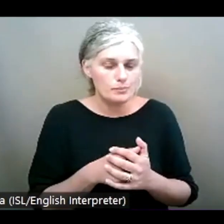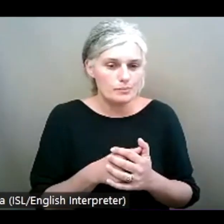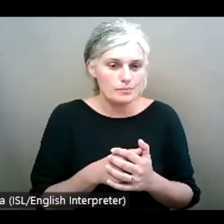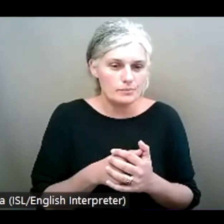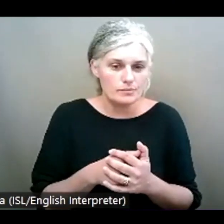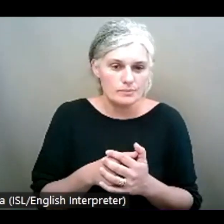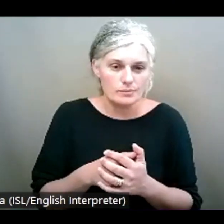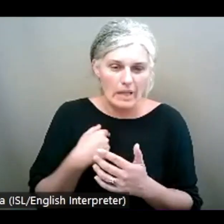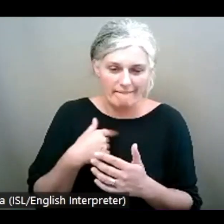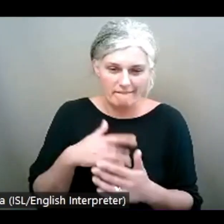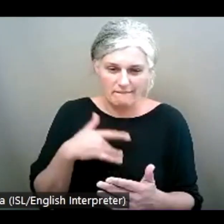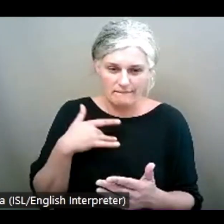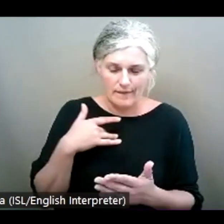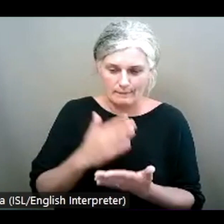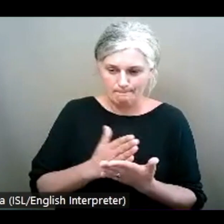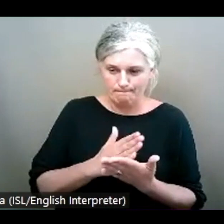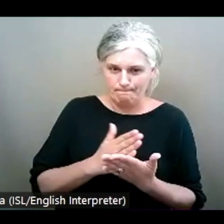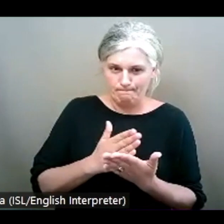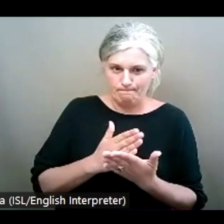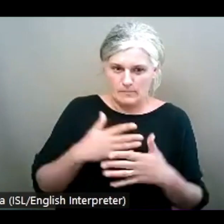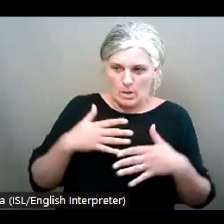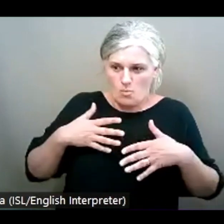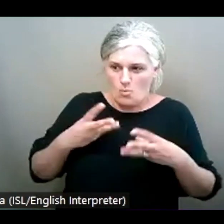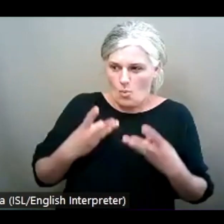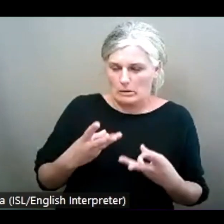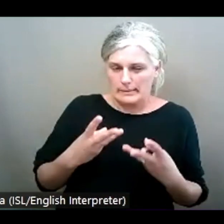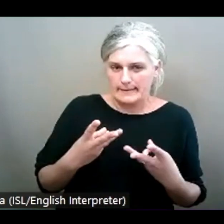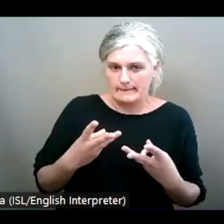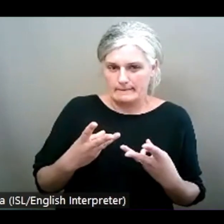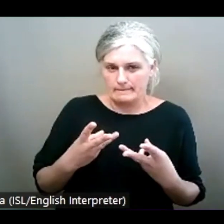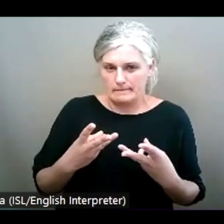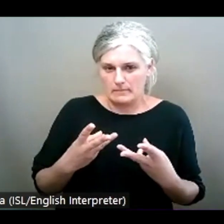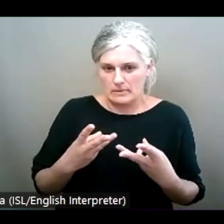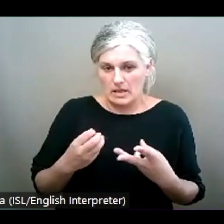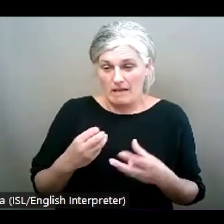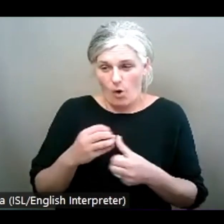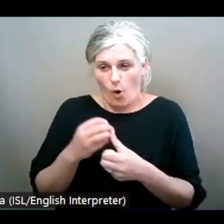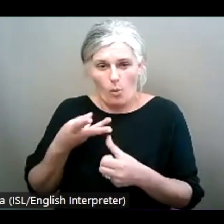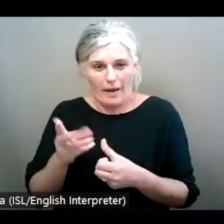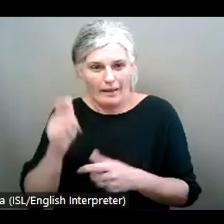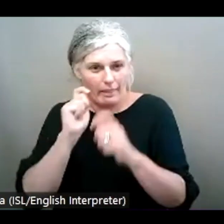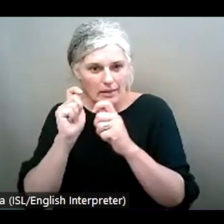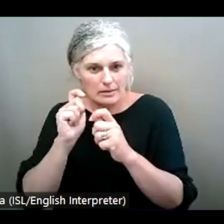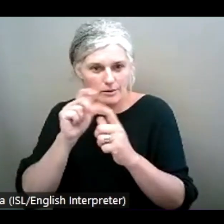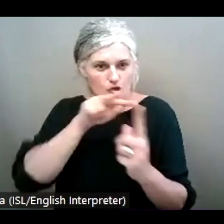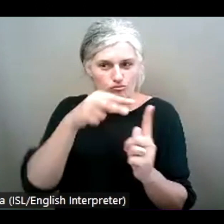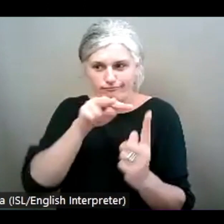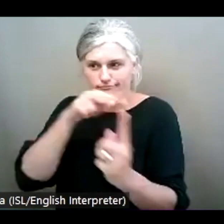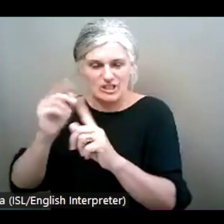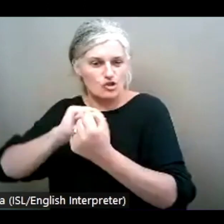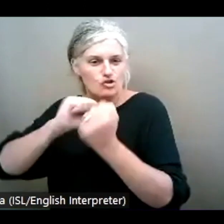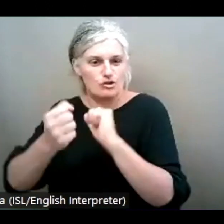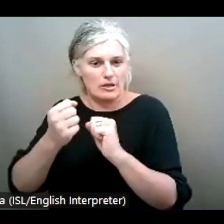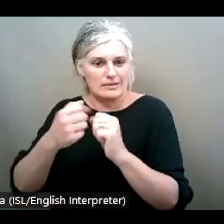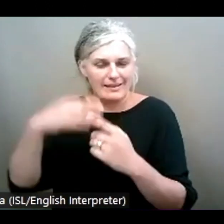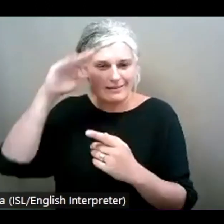outright reluctance of wanting to have another way of thinking. In Irish society in particular, this